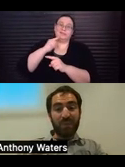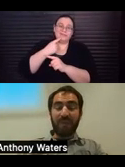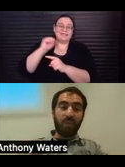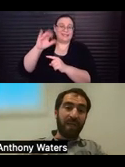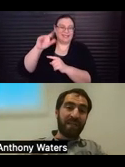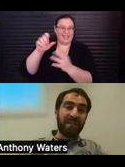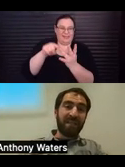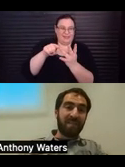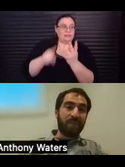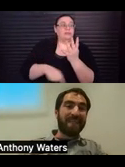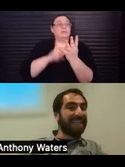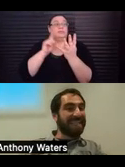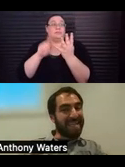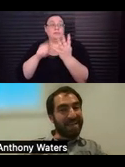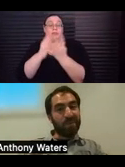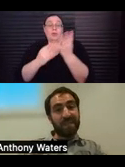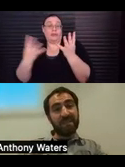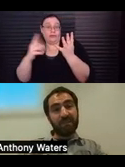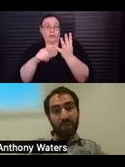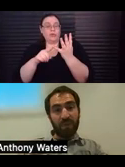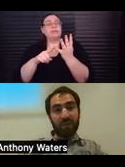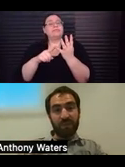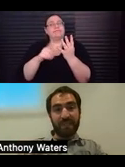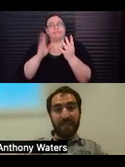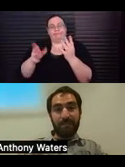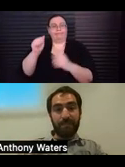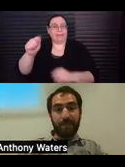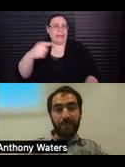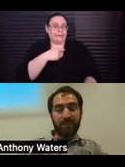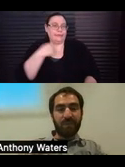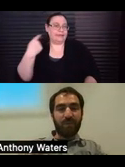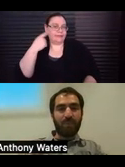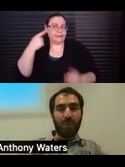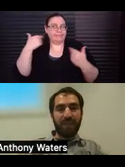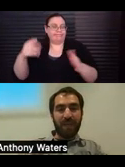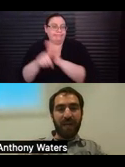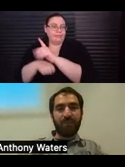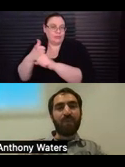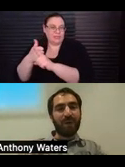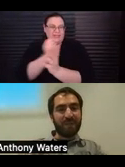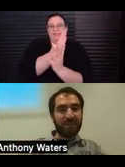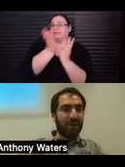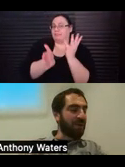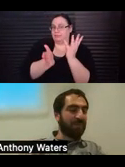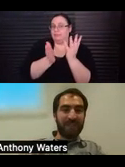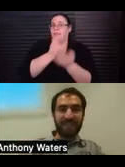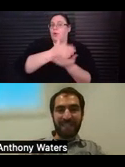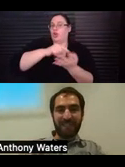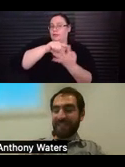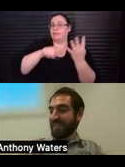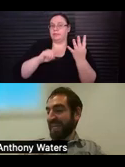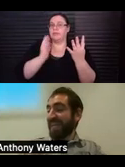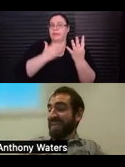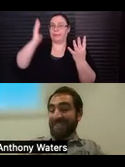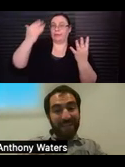do when somebody is at risk for suicide. So those are the 4 parts of our